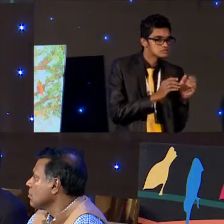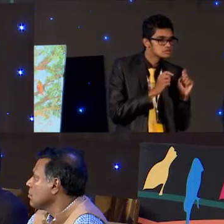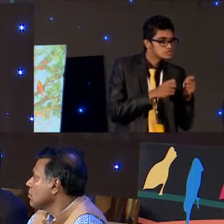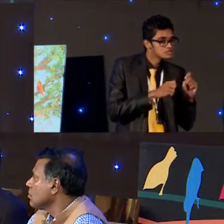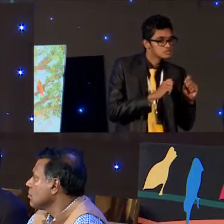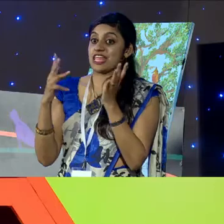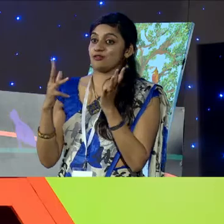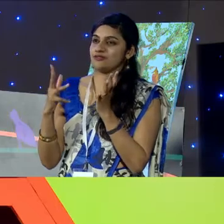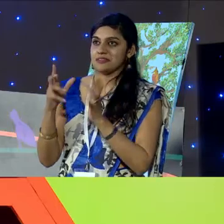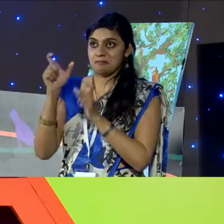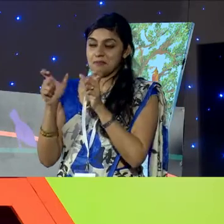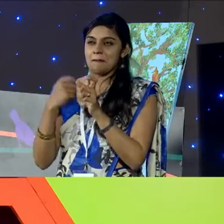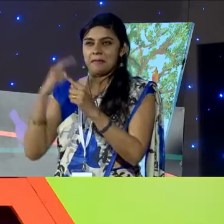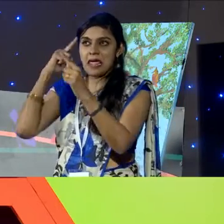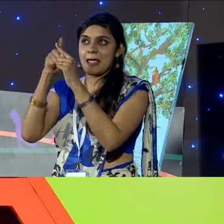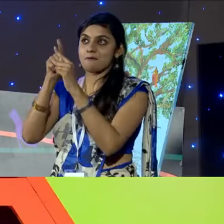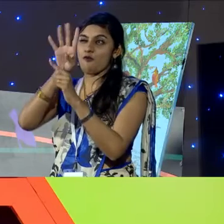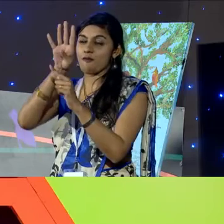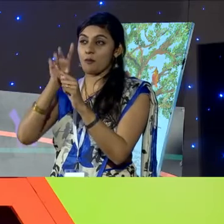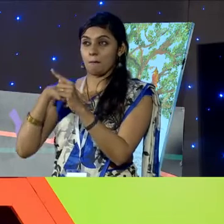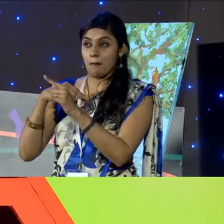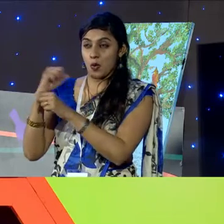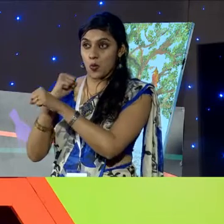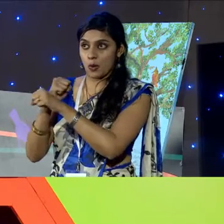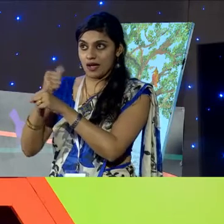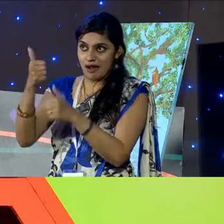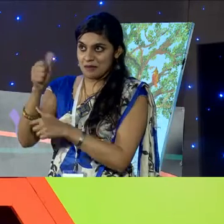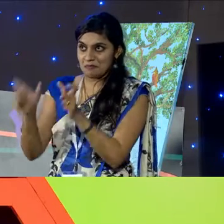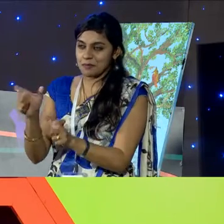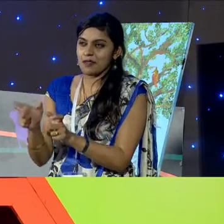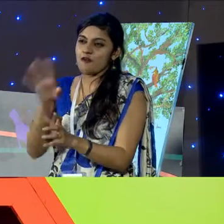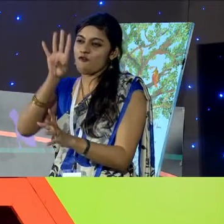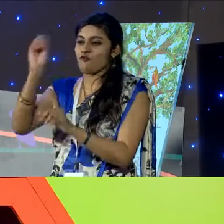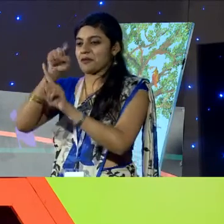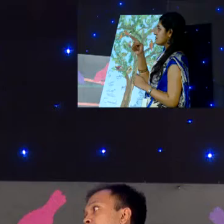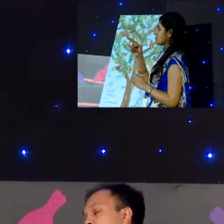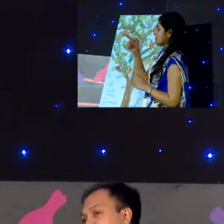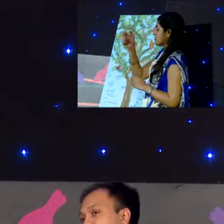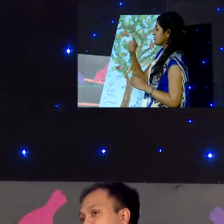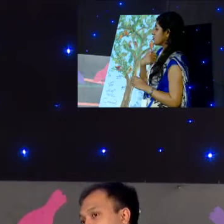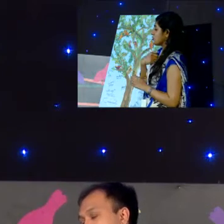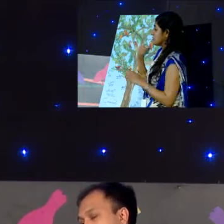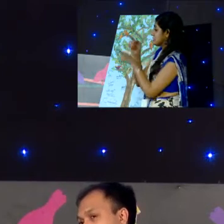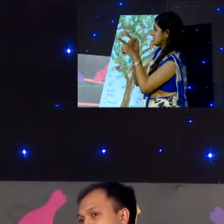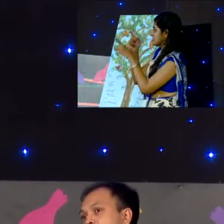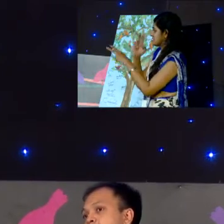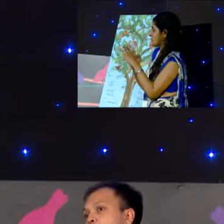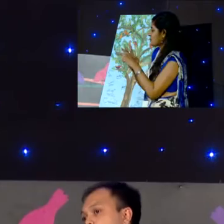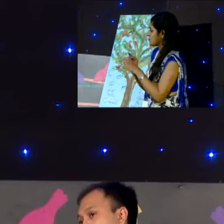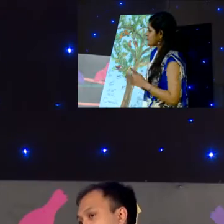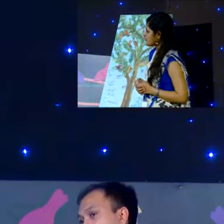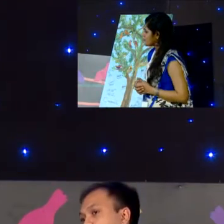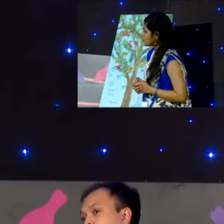4,000 people, should be opportunity deprived. And 2,000 of them will be people with disability. It's